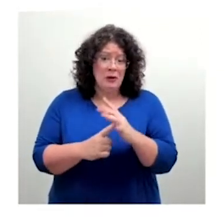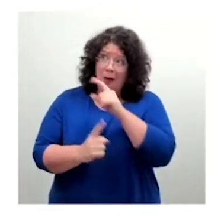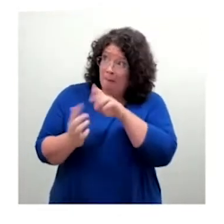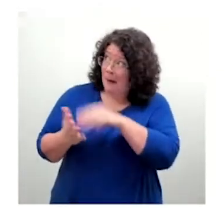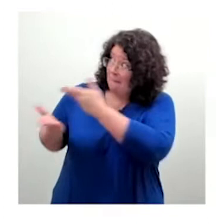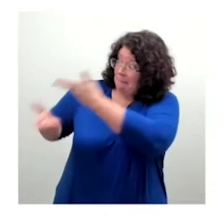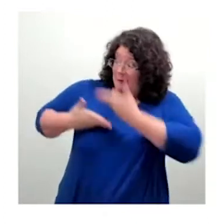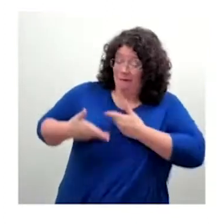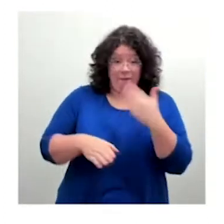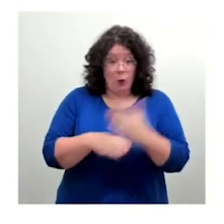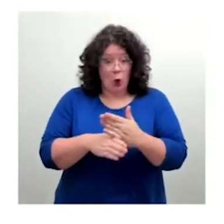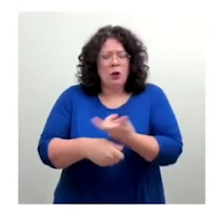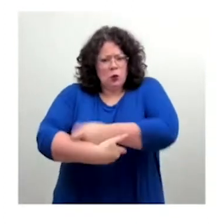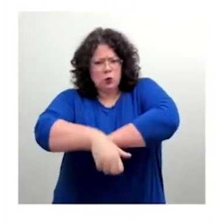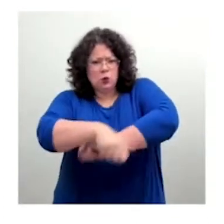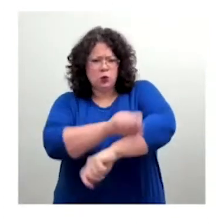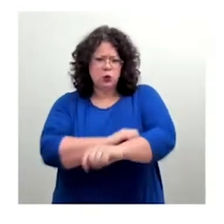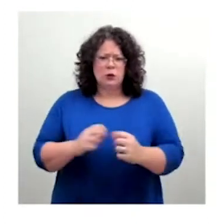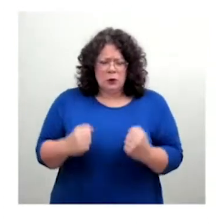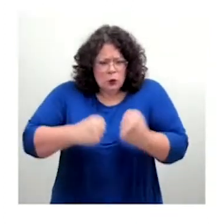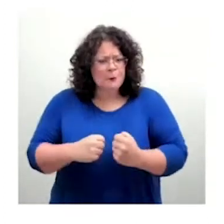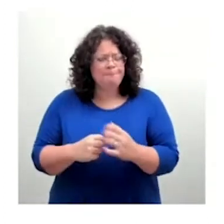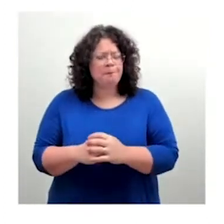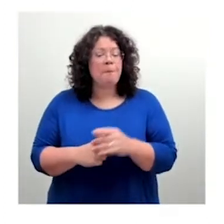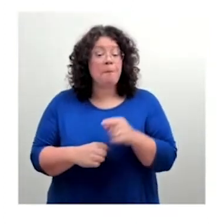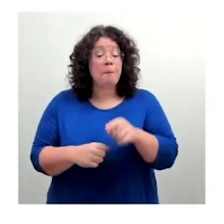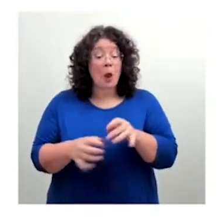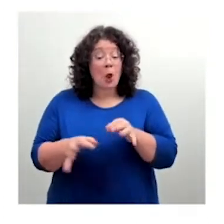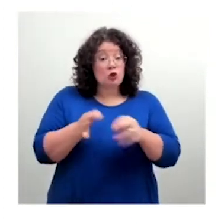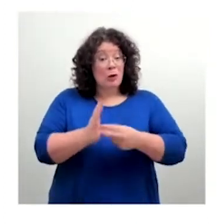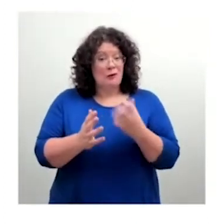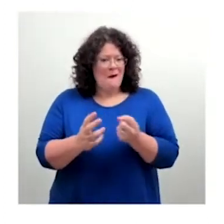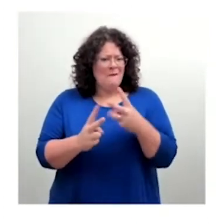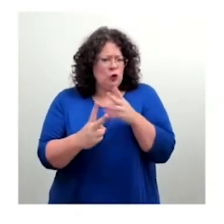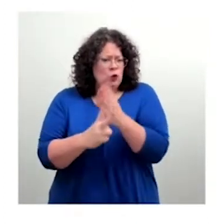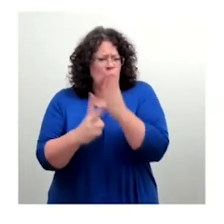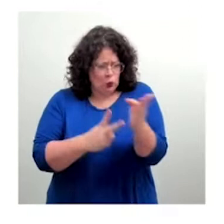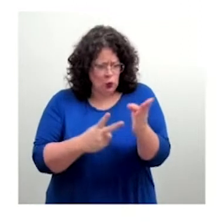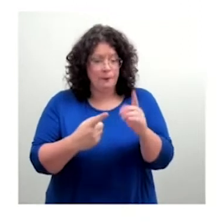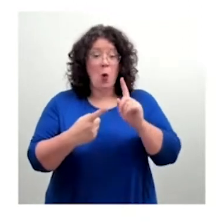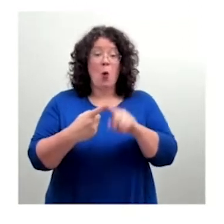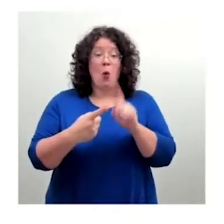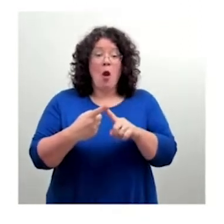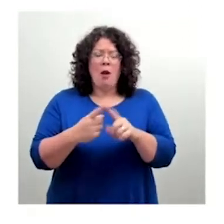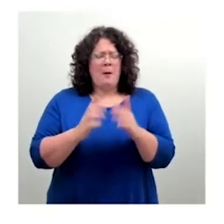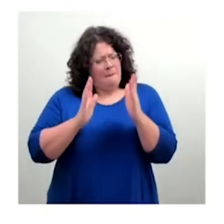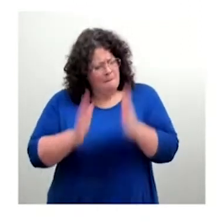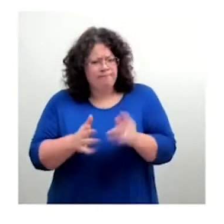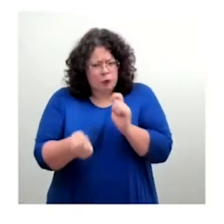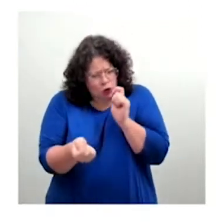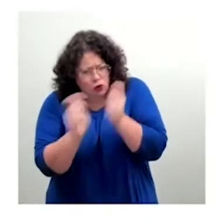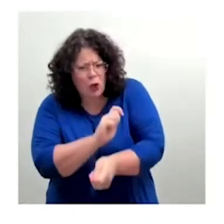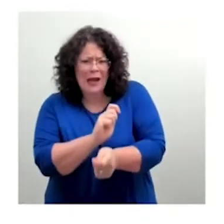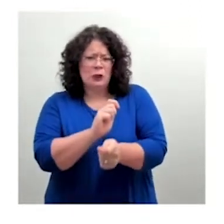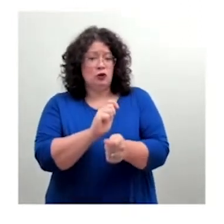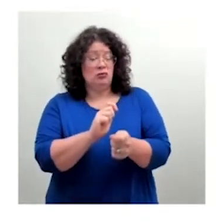us matter most to them. And 2 is that it should set out practical actions to improve the lives of disabled